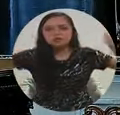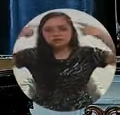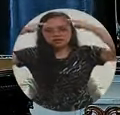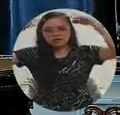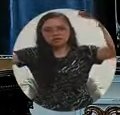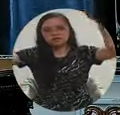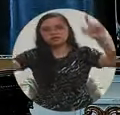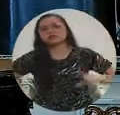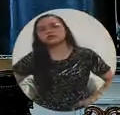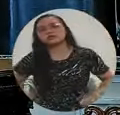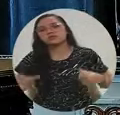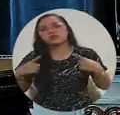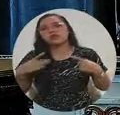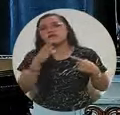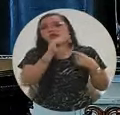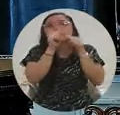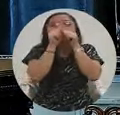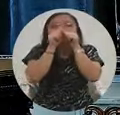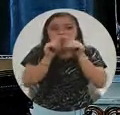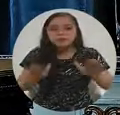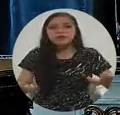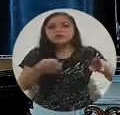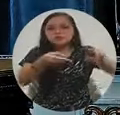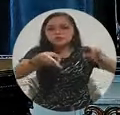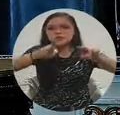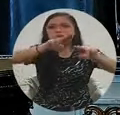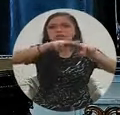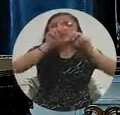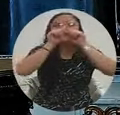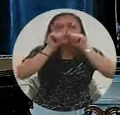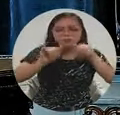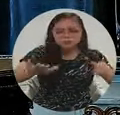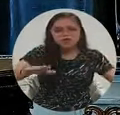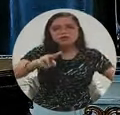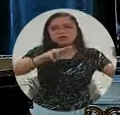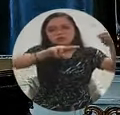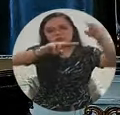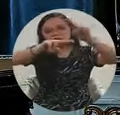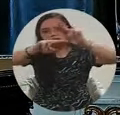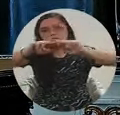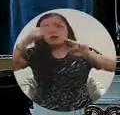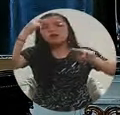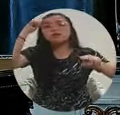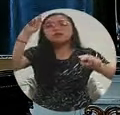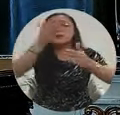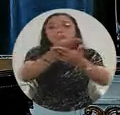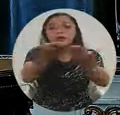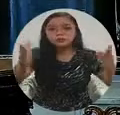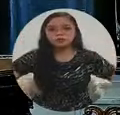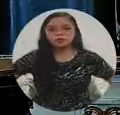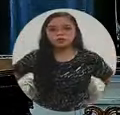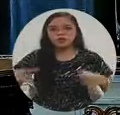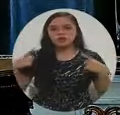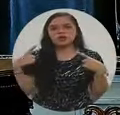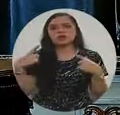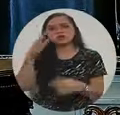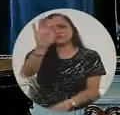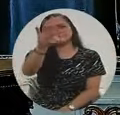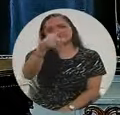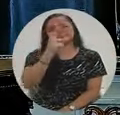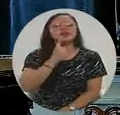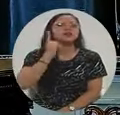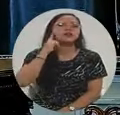success. Amen. And bless you far above your fondest expectation. Marvin,